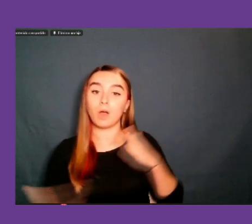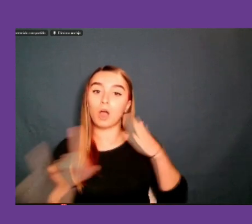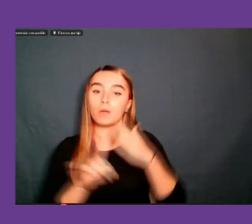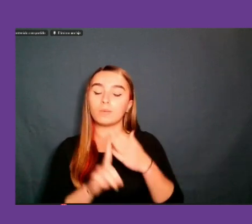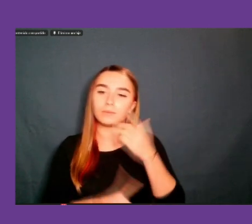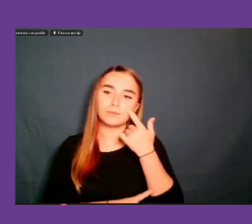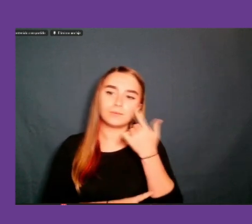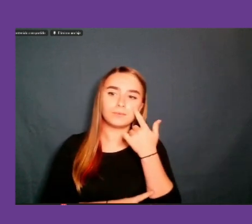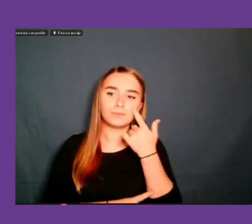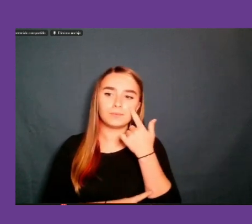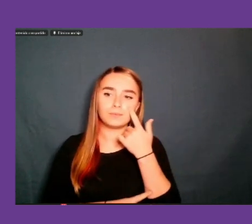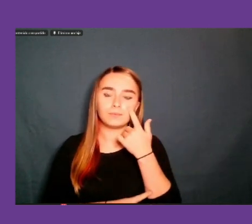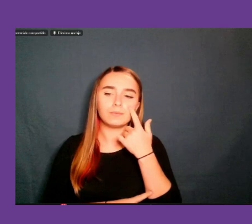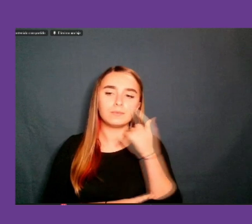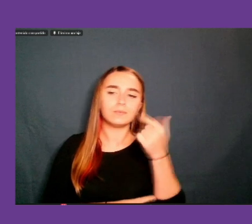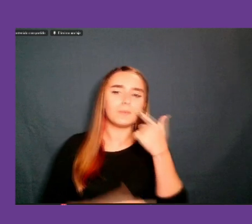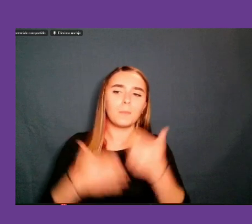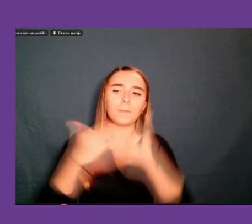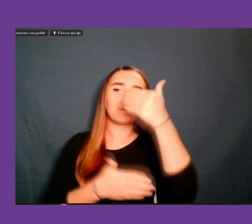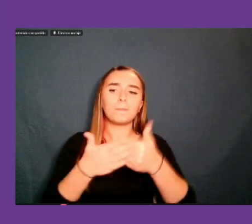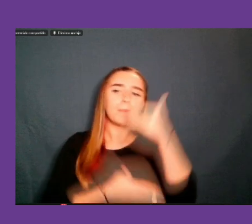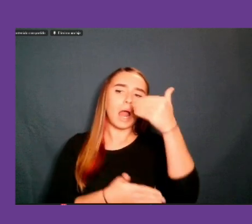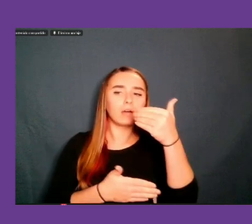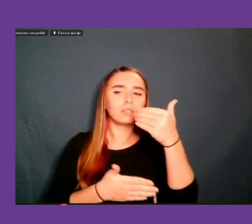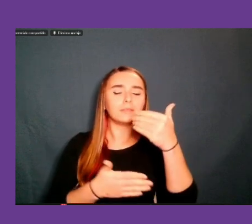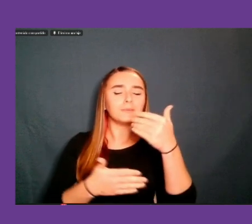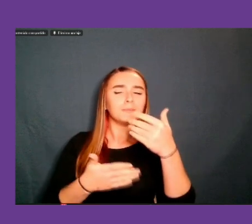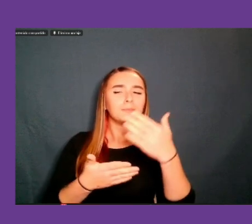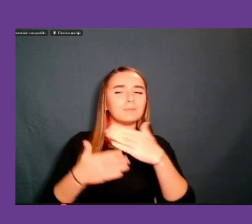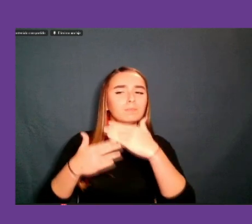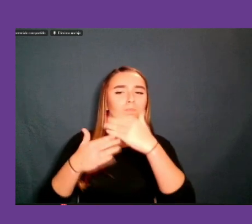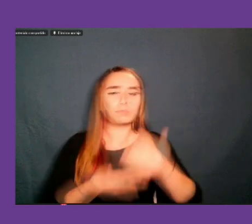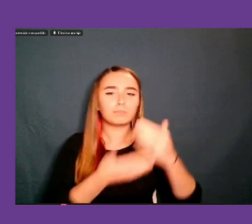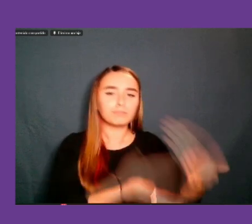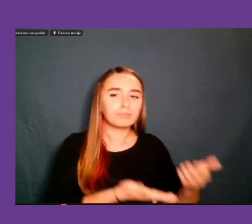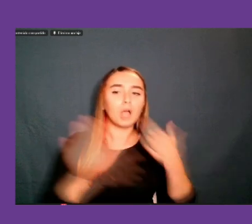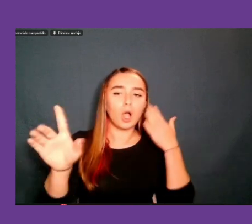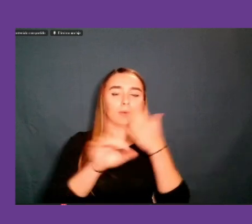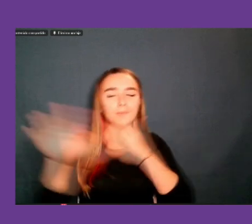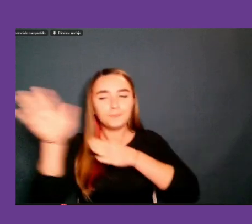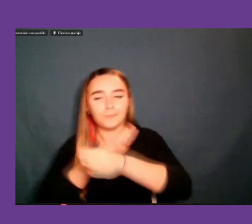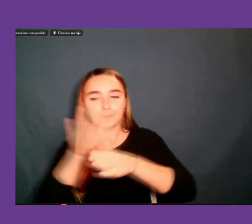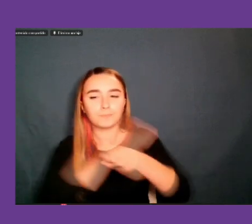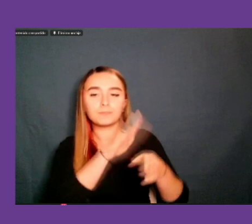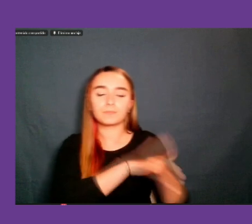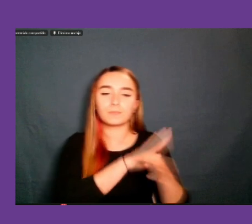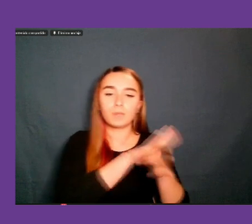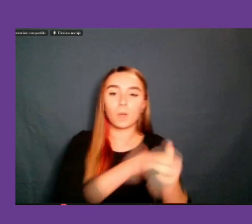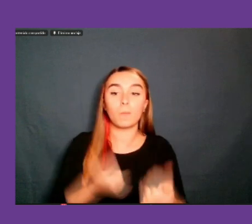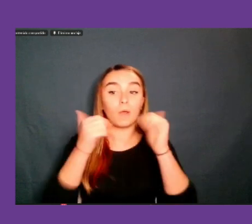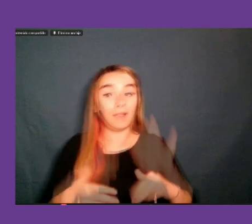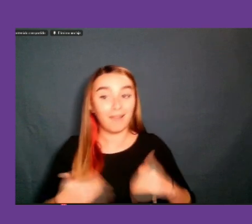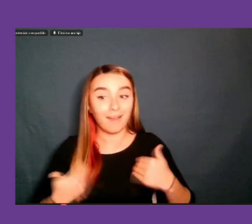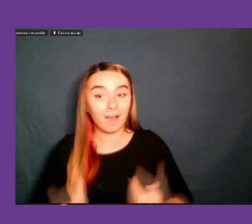can shape these barriers that we want to dismantle, or this further accessibility that we want to include in the standard,